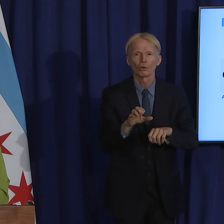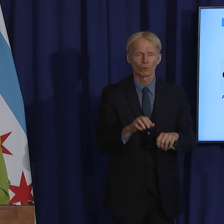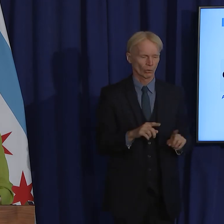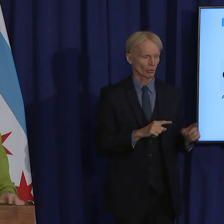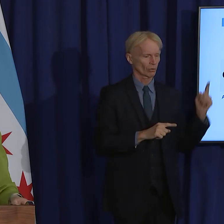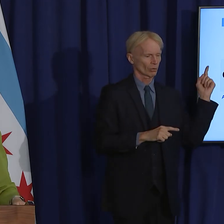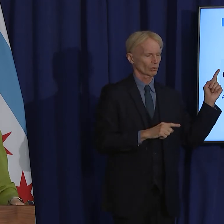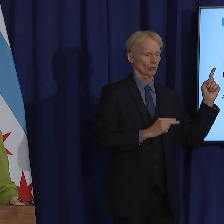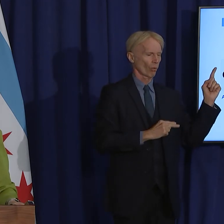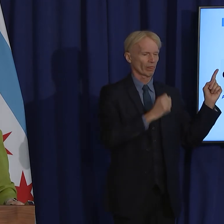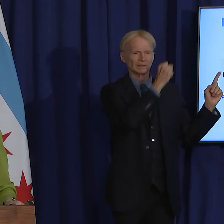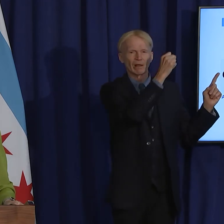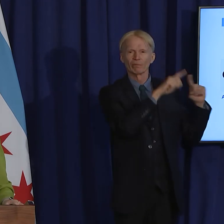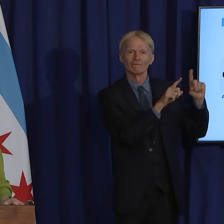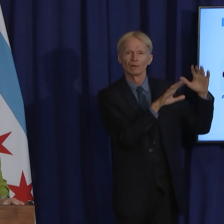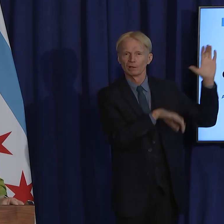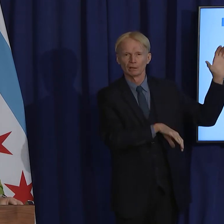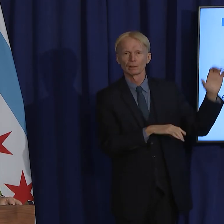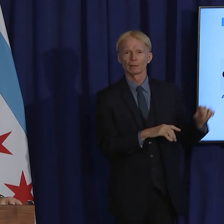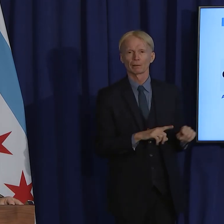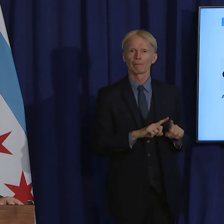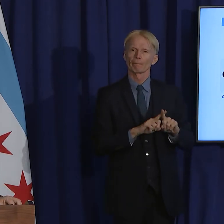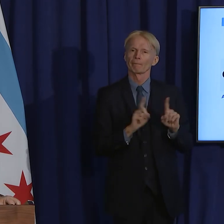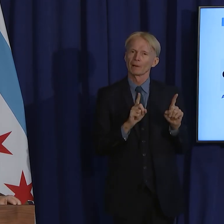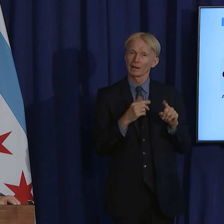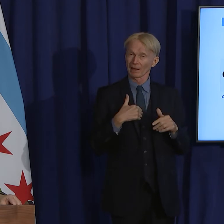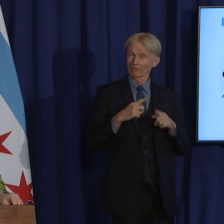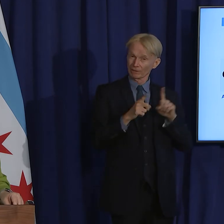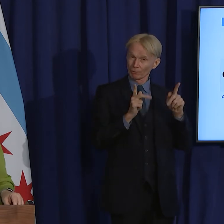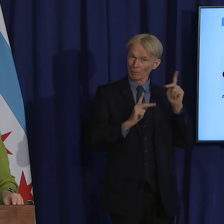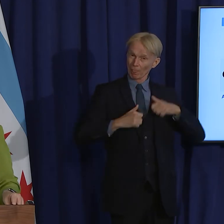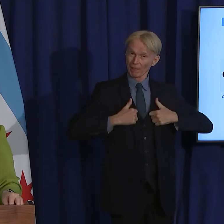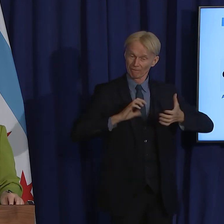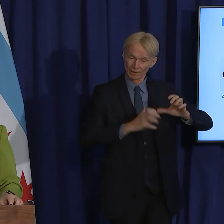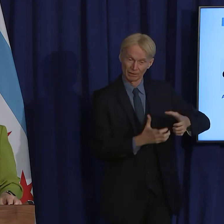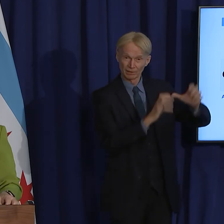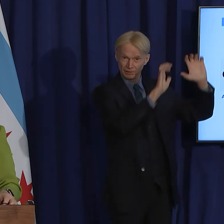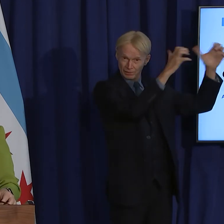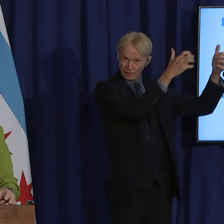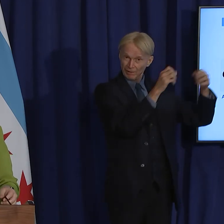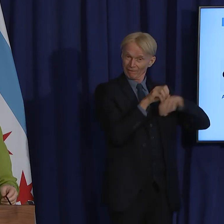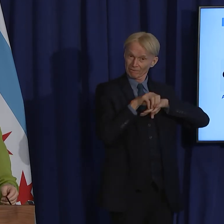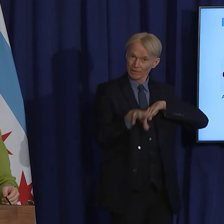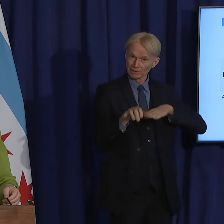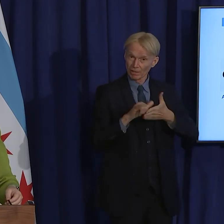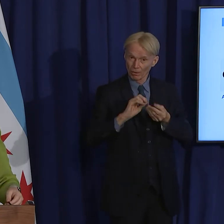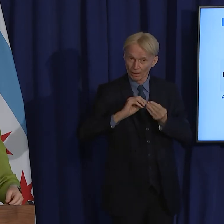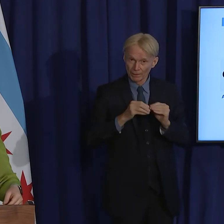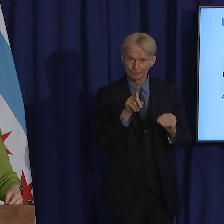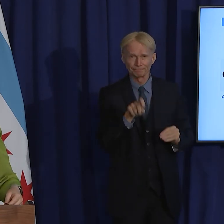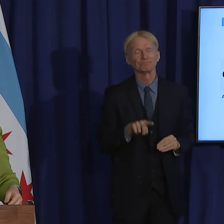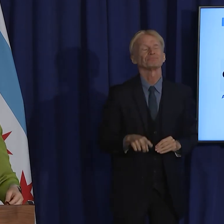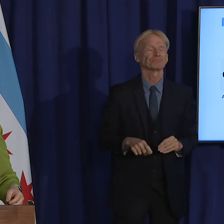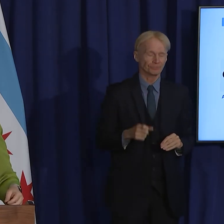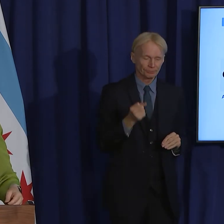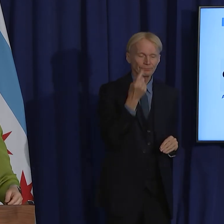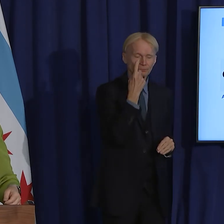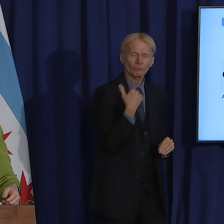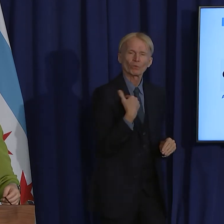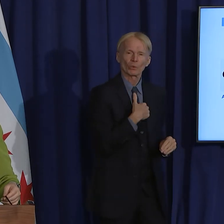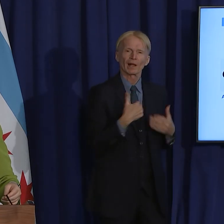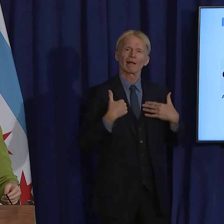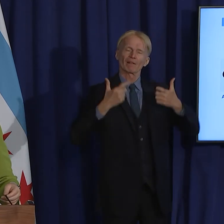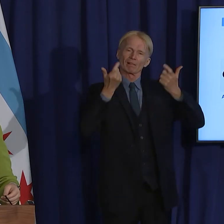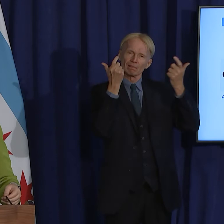side versus south side issue, just given segregation in the city? Yeah, so, we have and continue to have a widespread